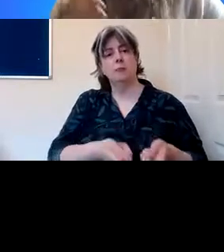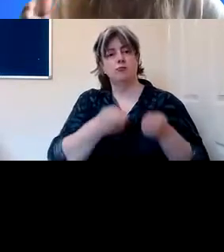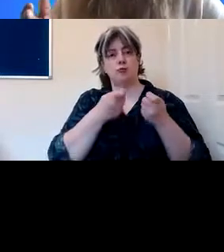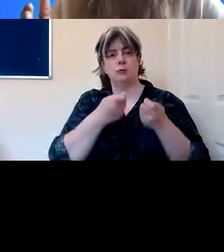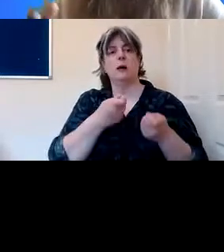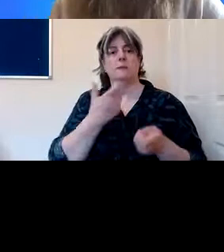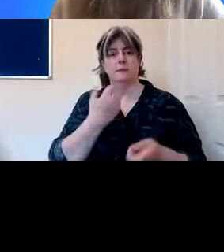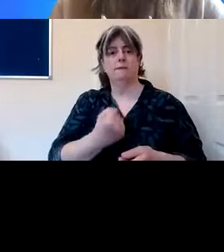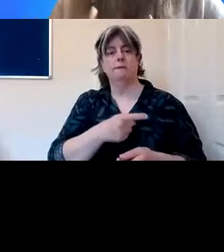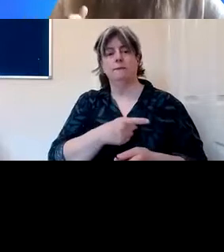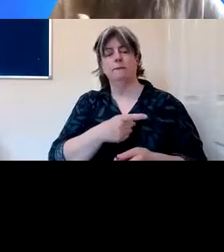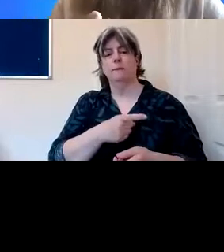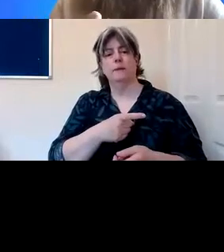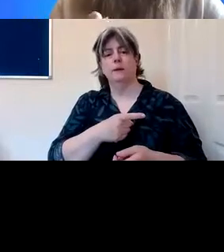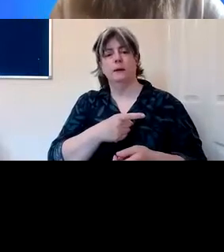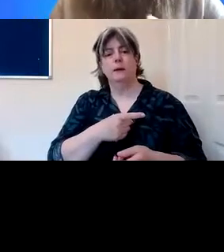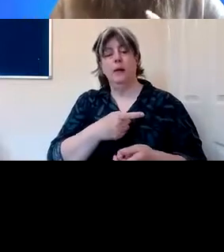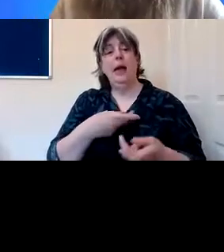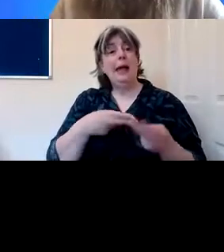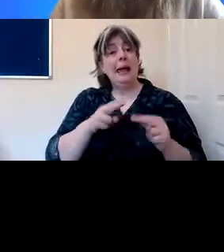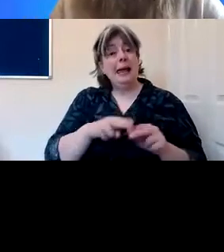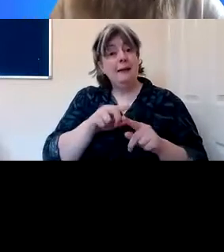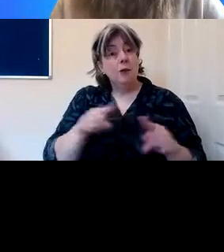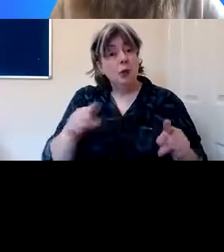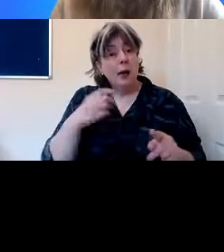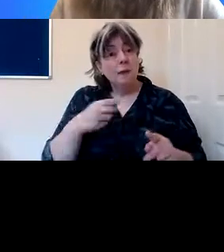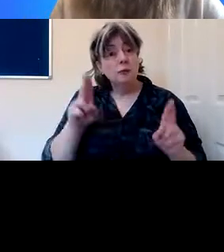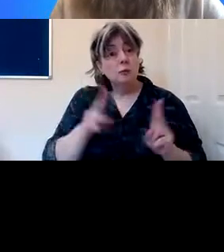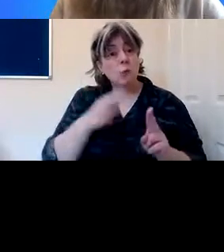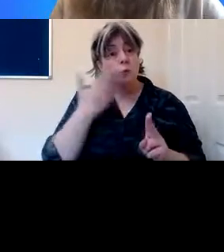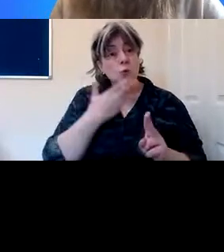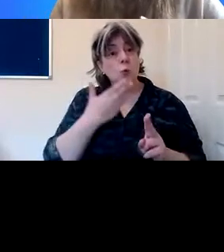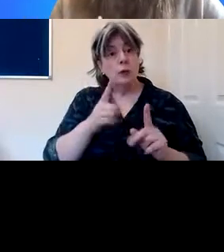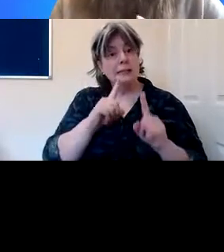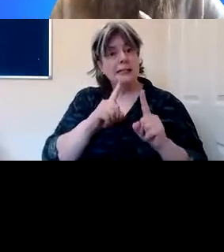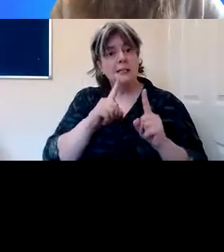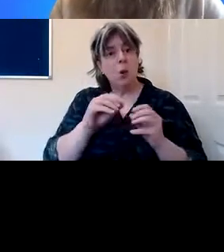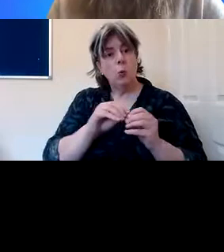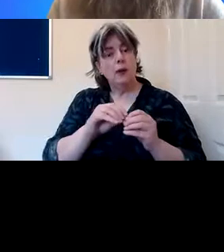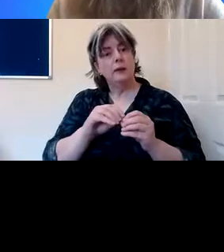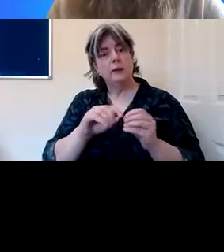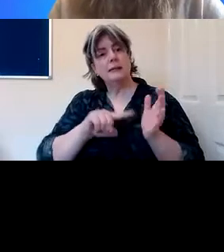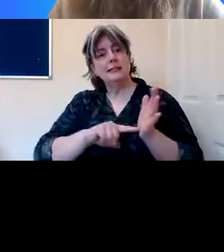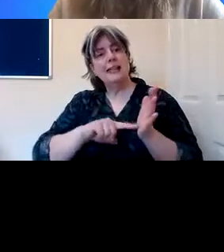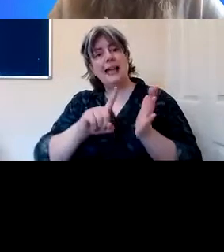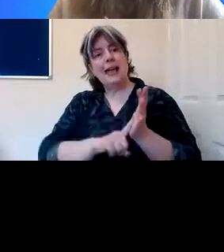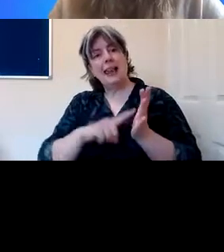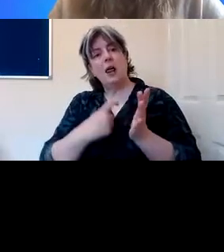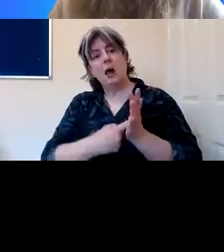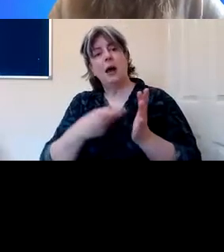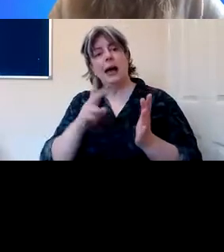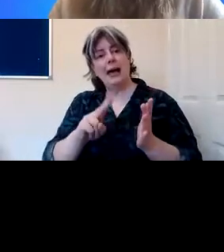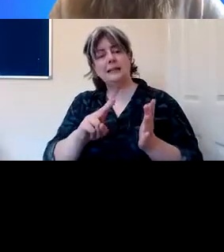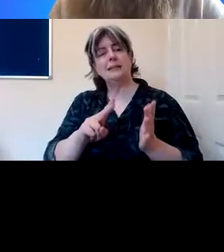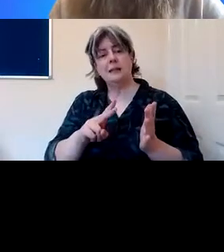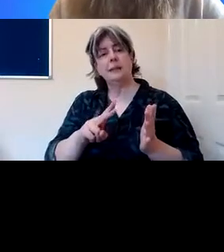add to that example, if you had a small school with a teacher with a TLR and an Elenco allowance,